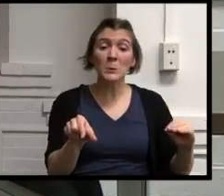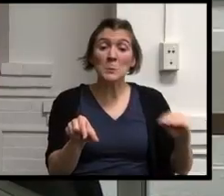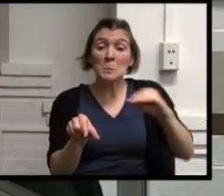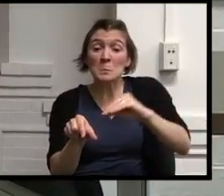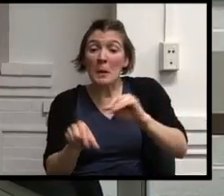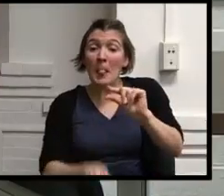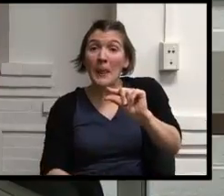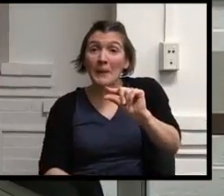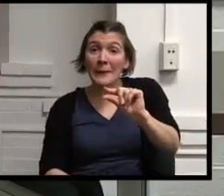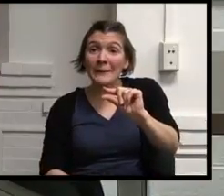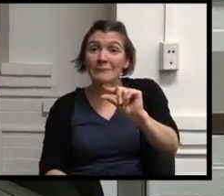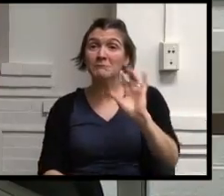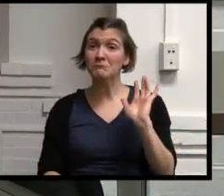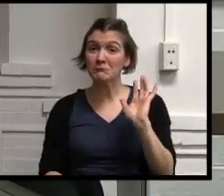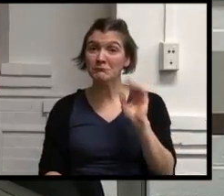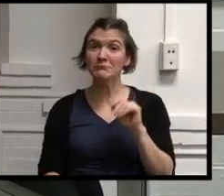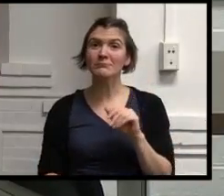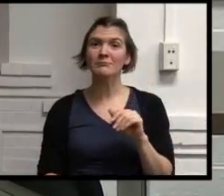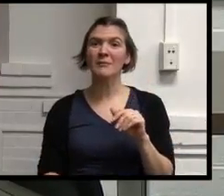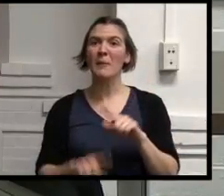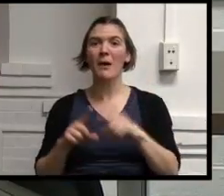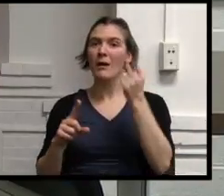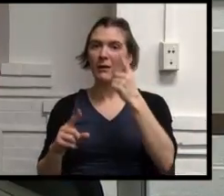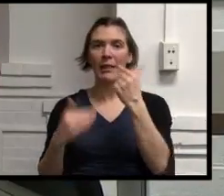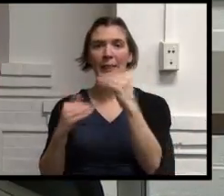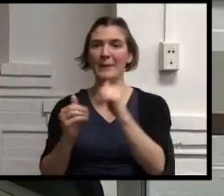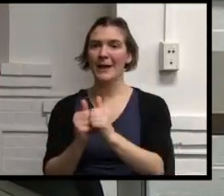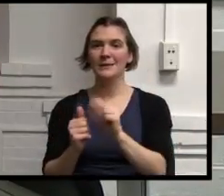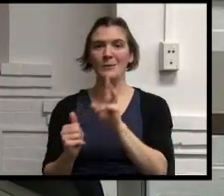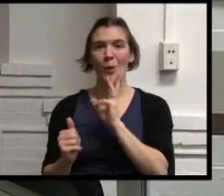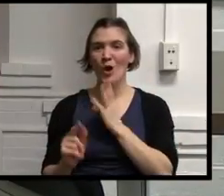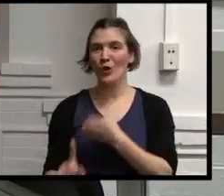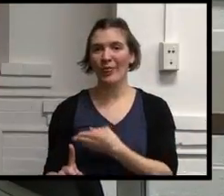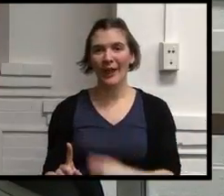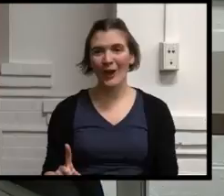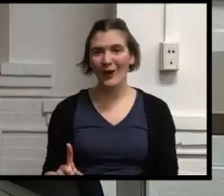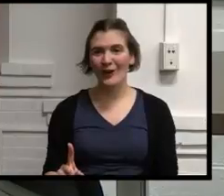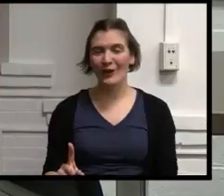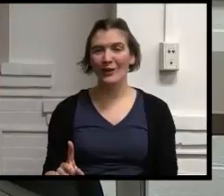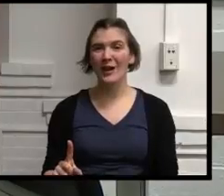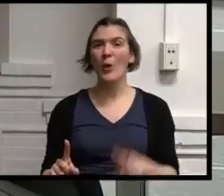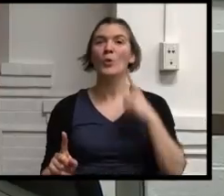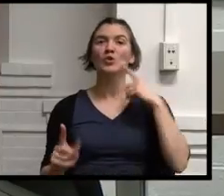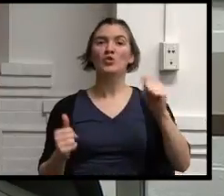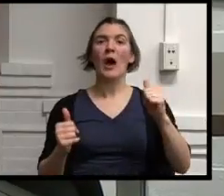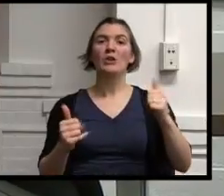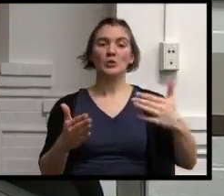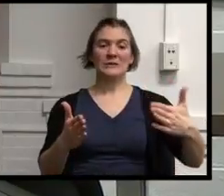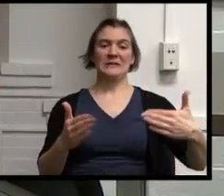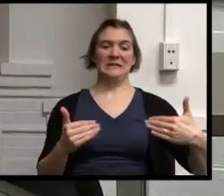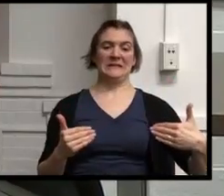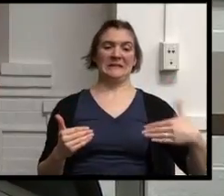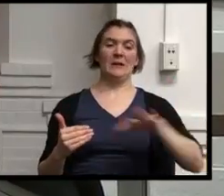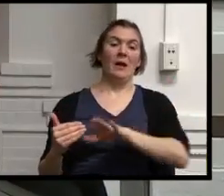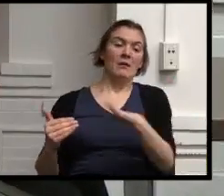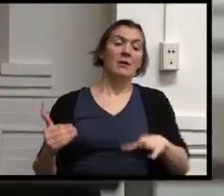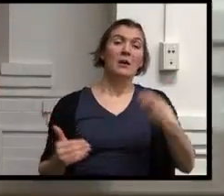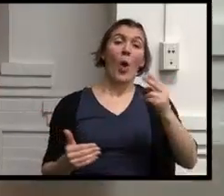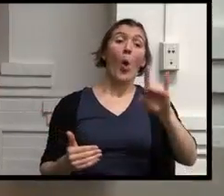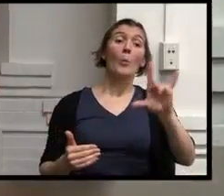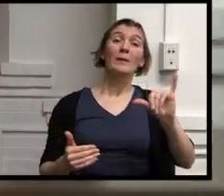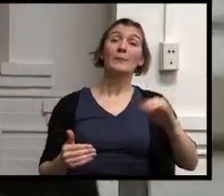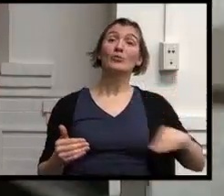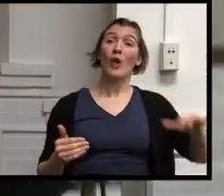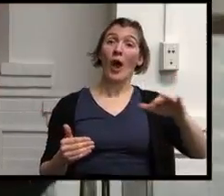also likewise constrained with some wetland issues, but mostly down into what's known as the Holby property, Right. which